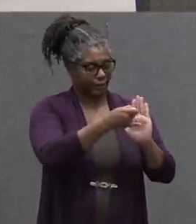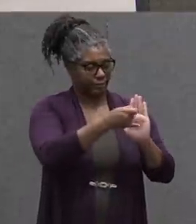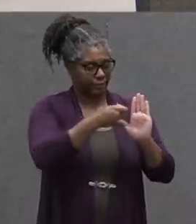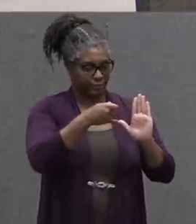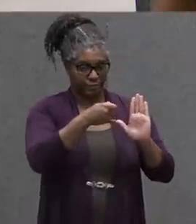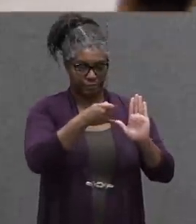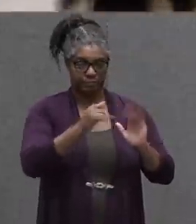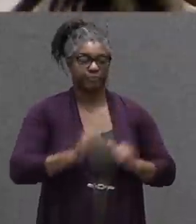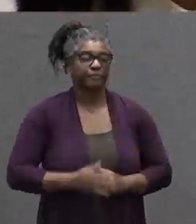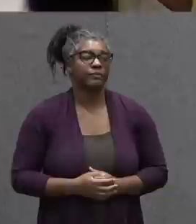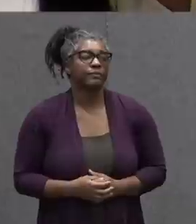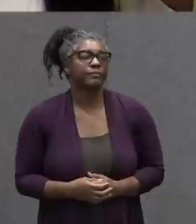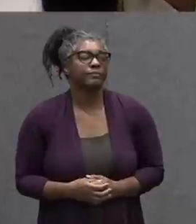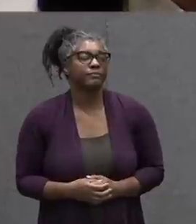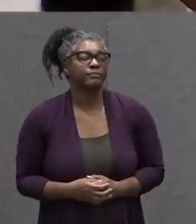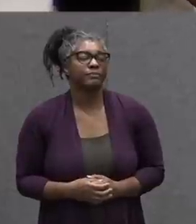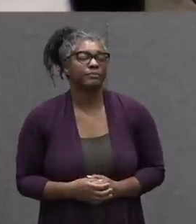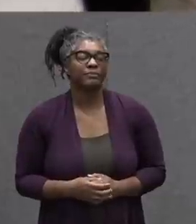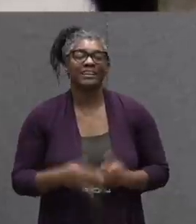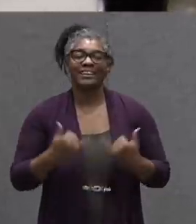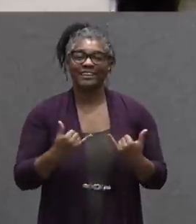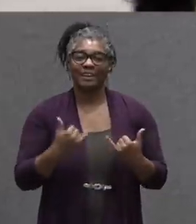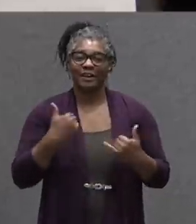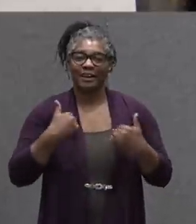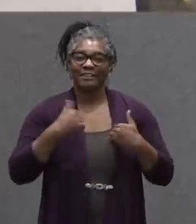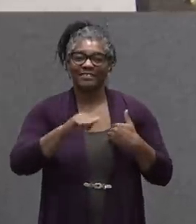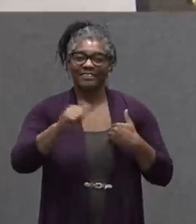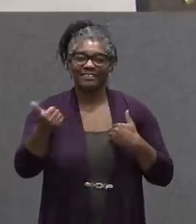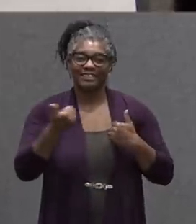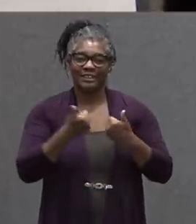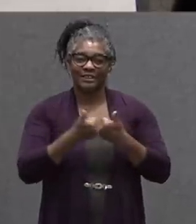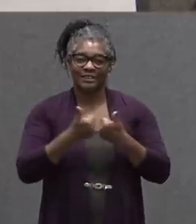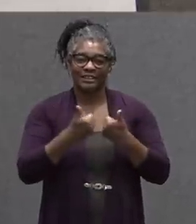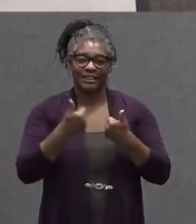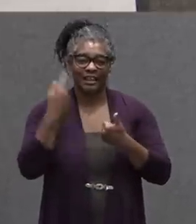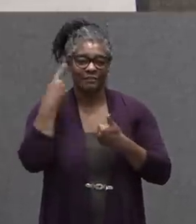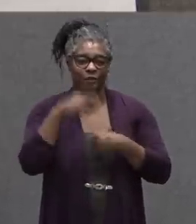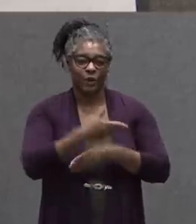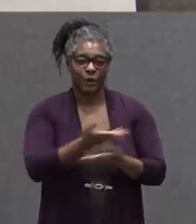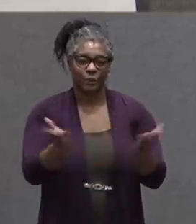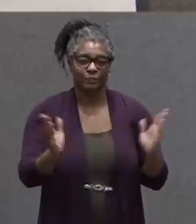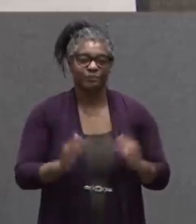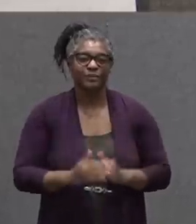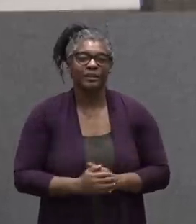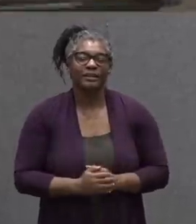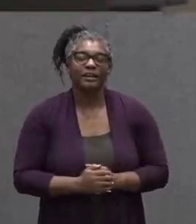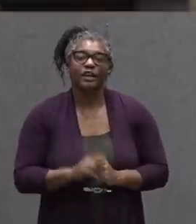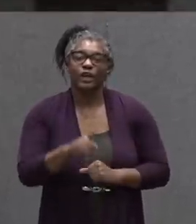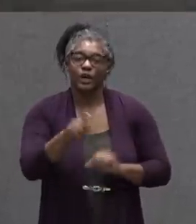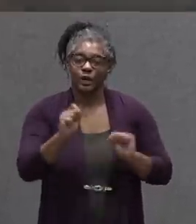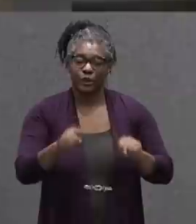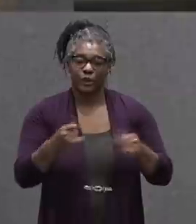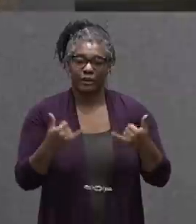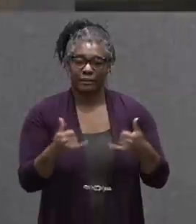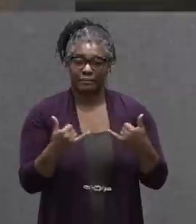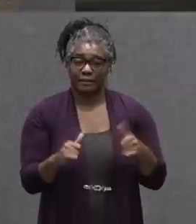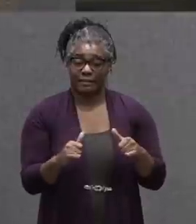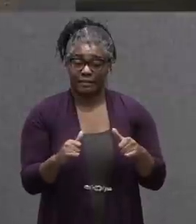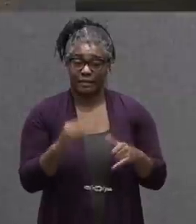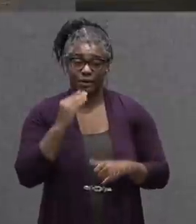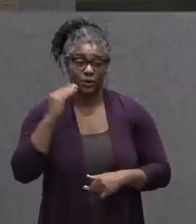Now, I have another game for you today that I thought you could play at home to continue practicing your